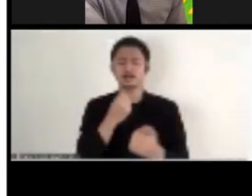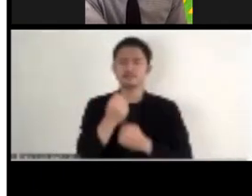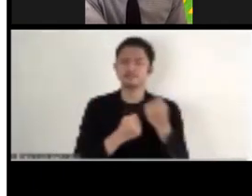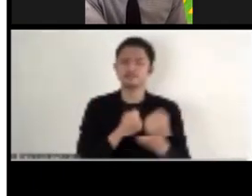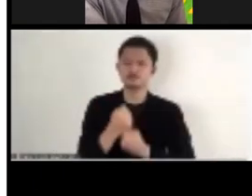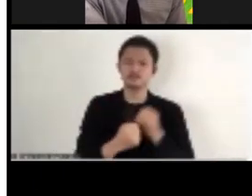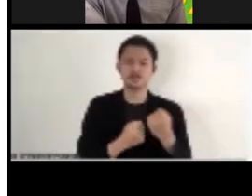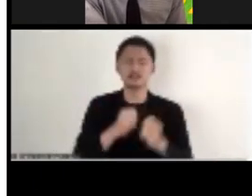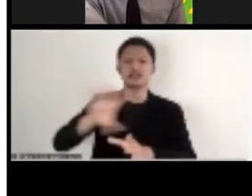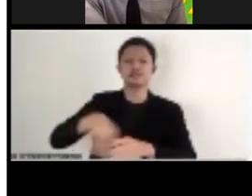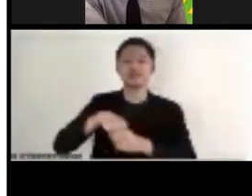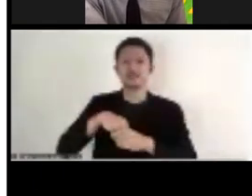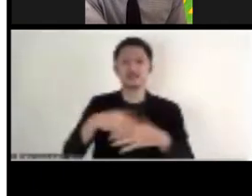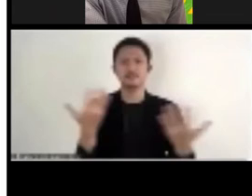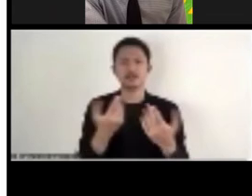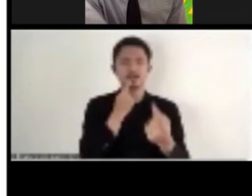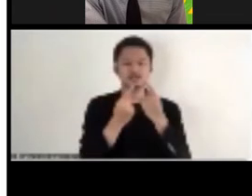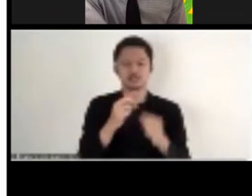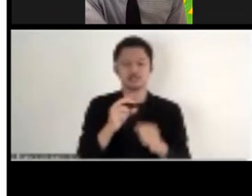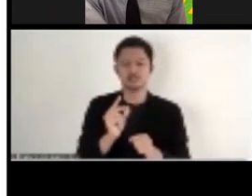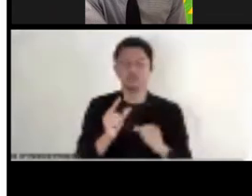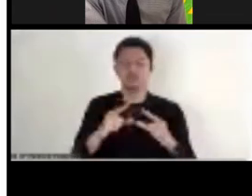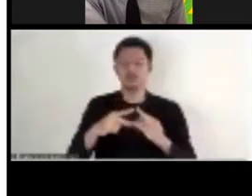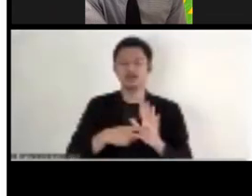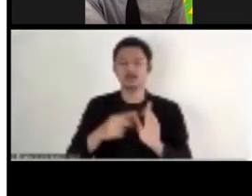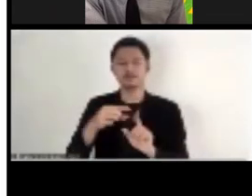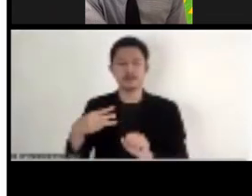and we having working experience